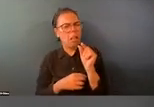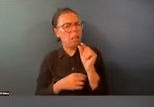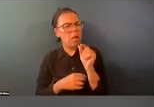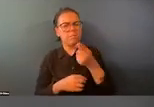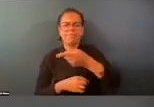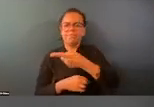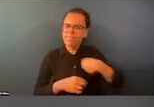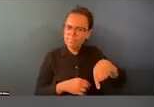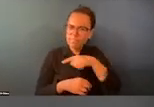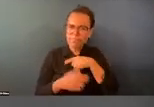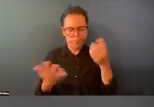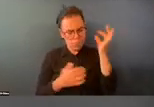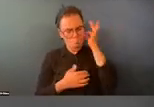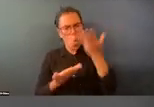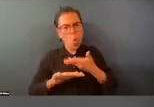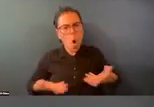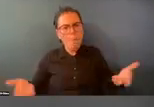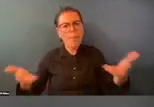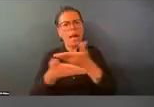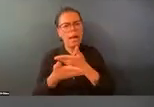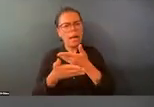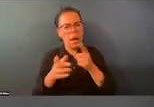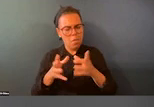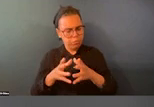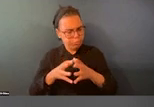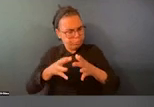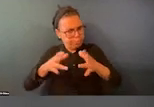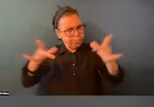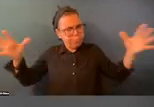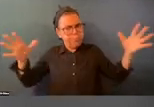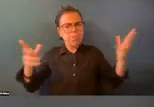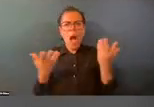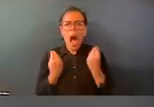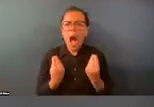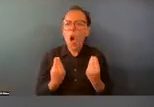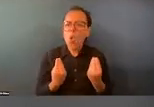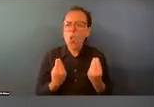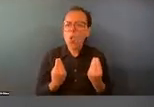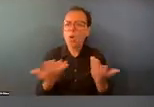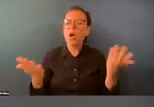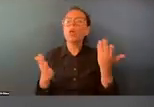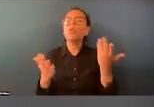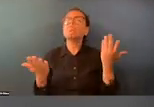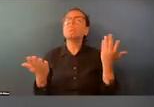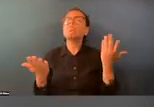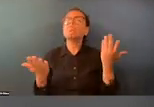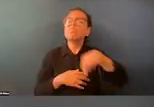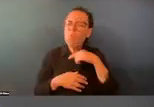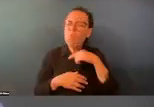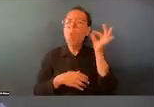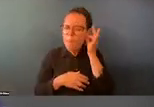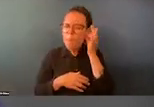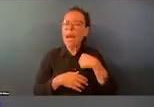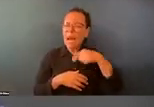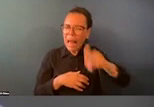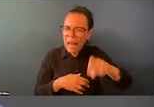to ensure women's needs are taken into account in the decision-making, both context and process,